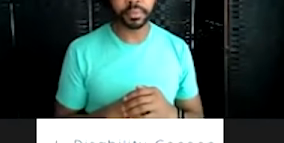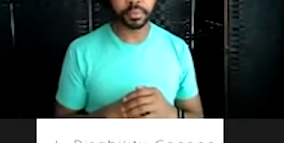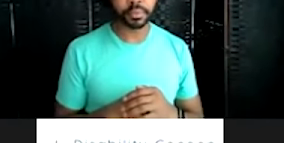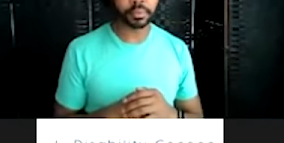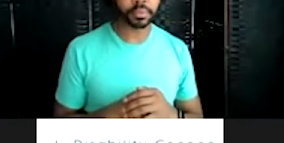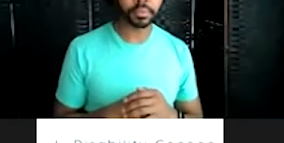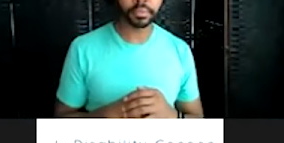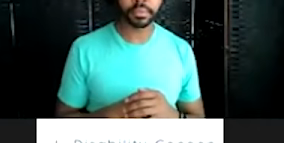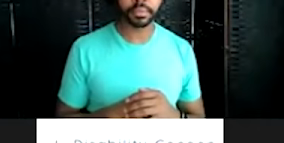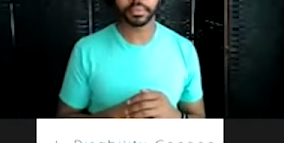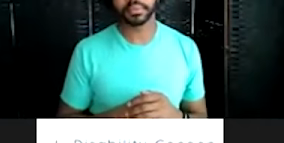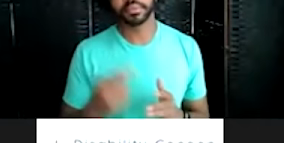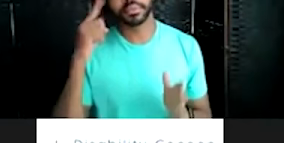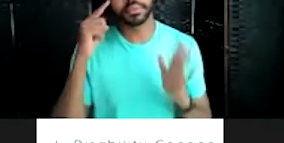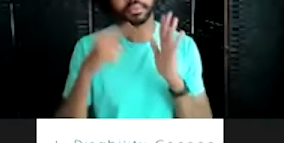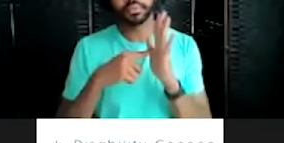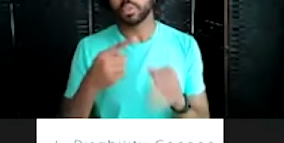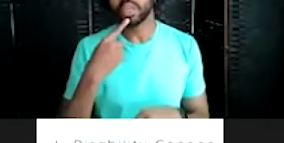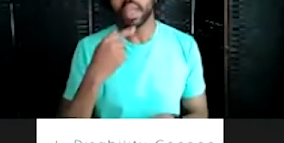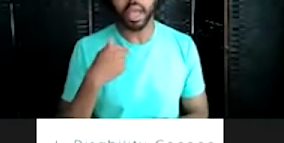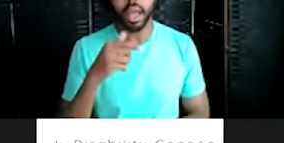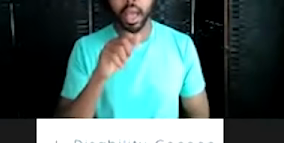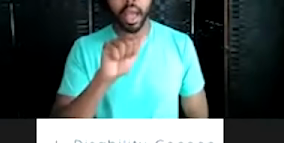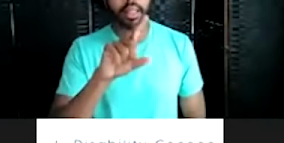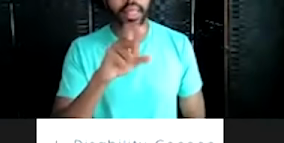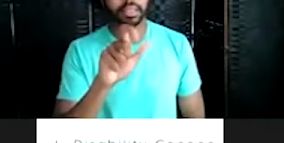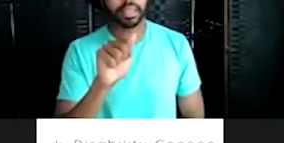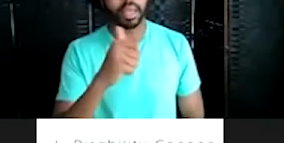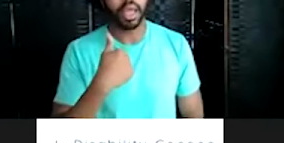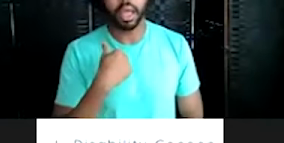let's say, Alexa, I'm headed to bed.